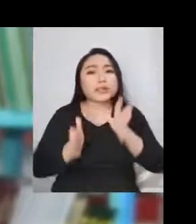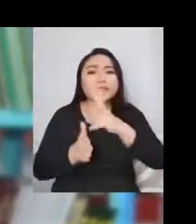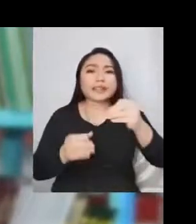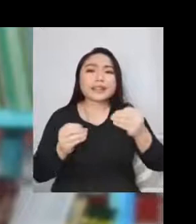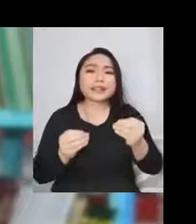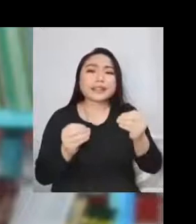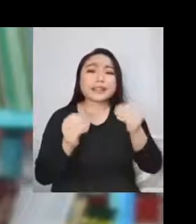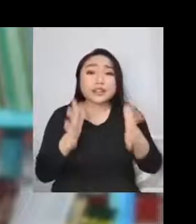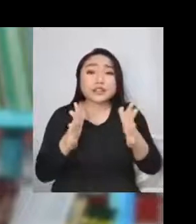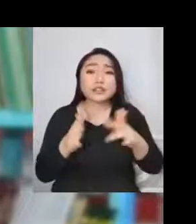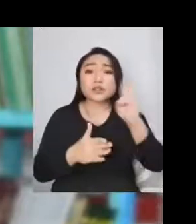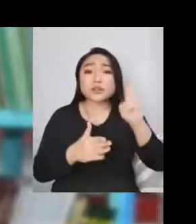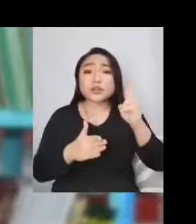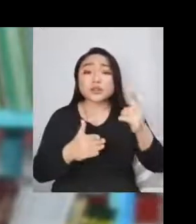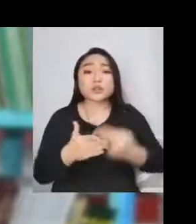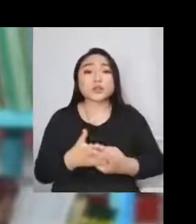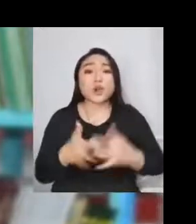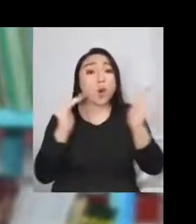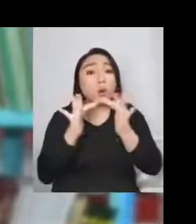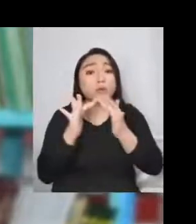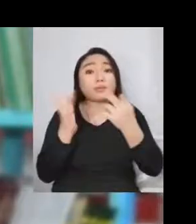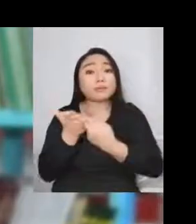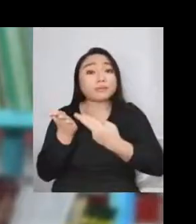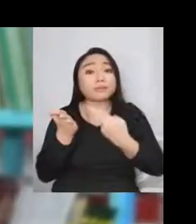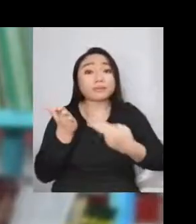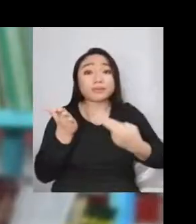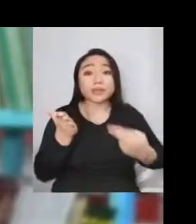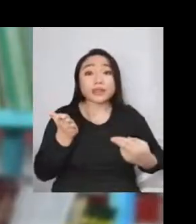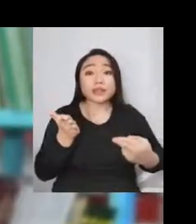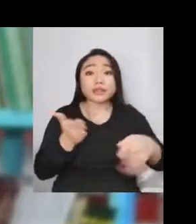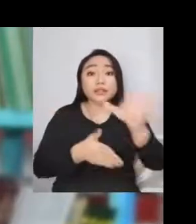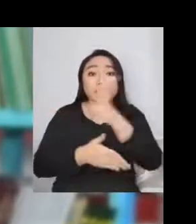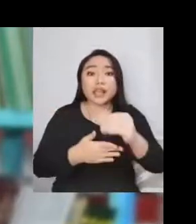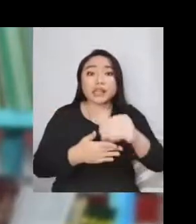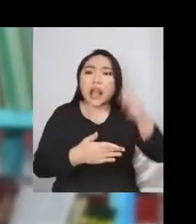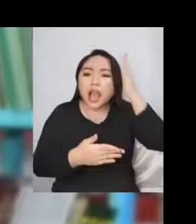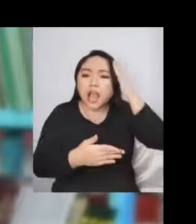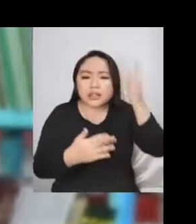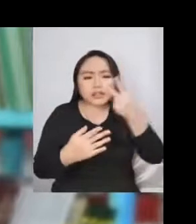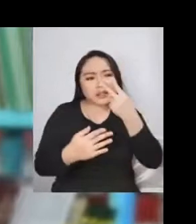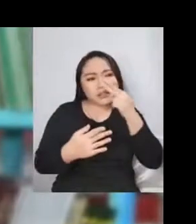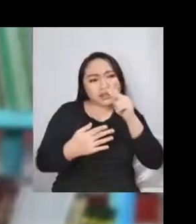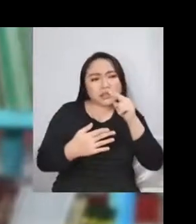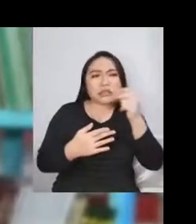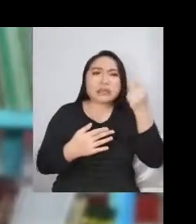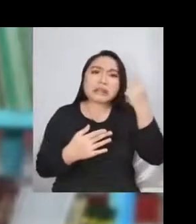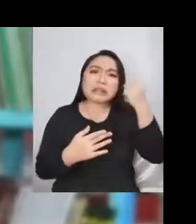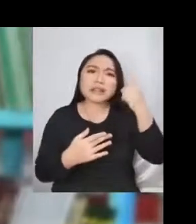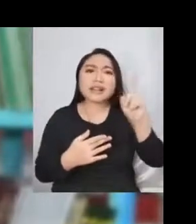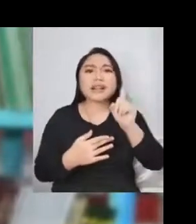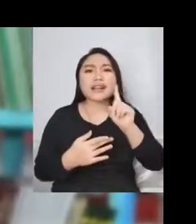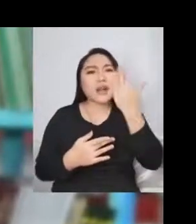and teachers are using online tools and resources and discovering the value of